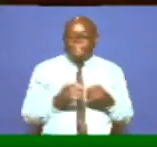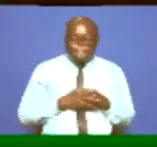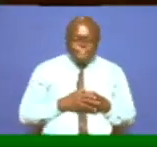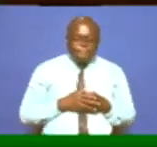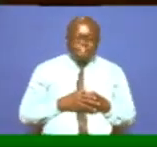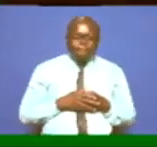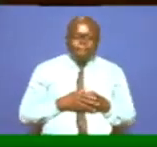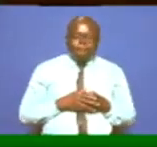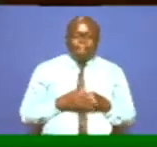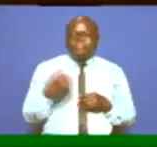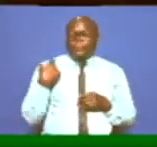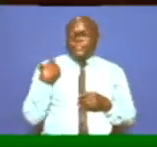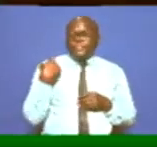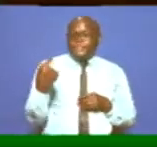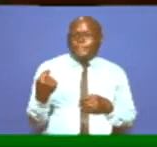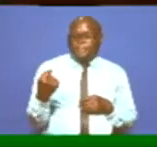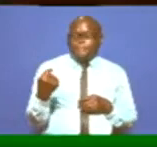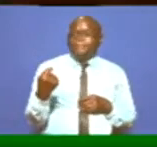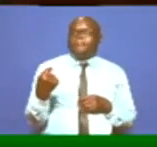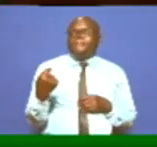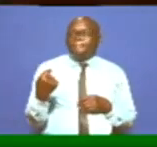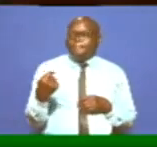in the recent past,